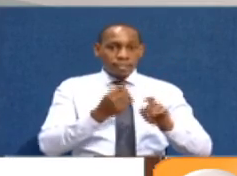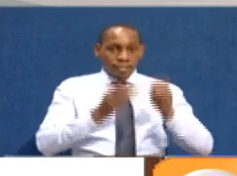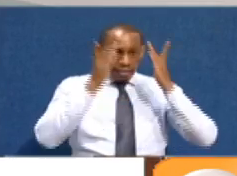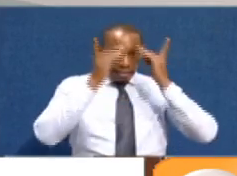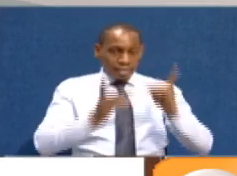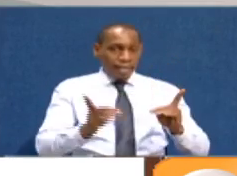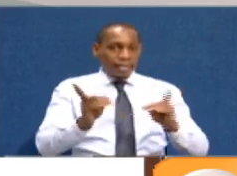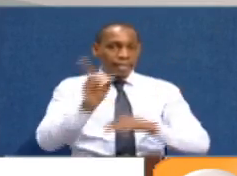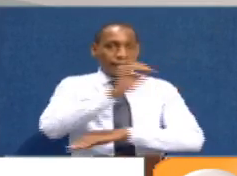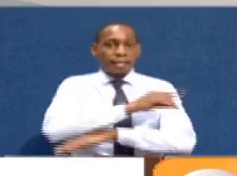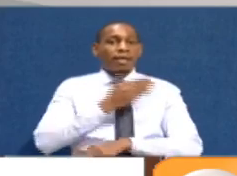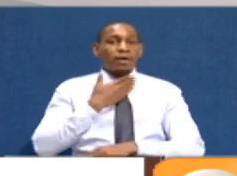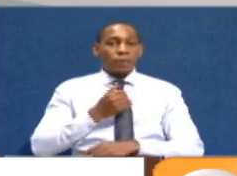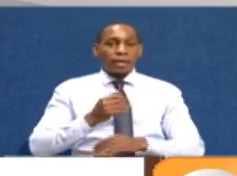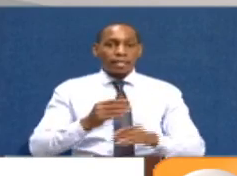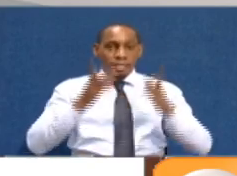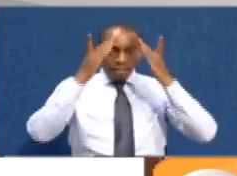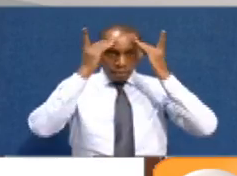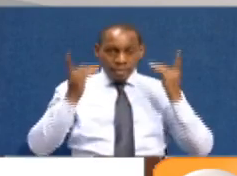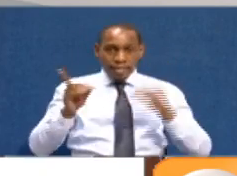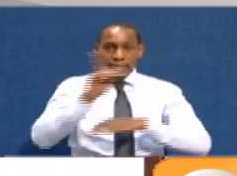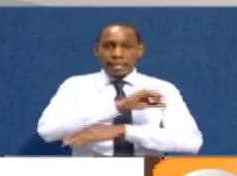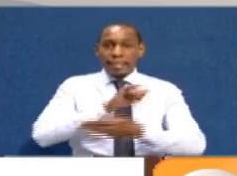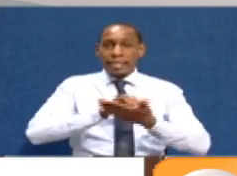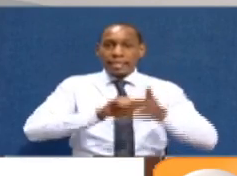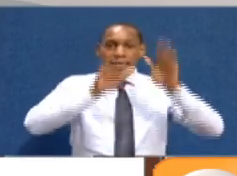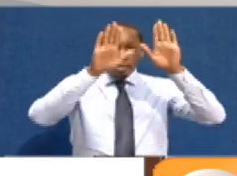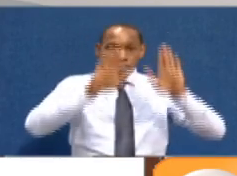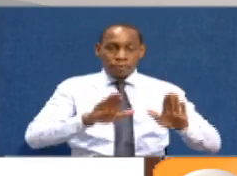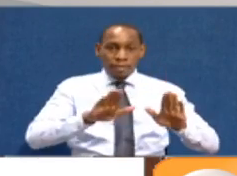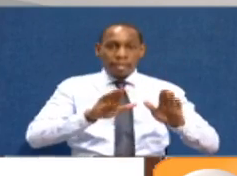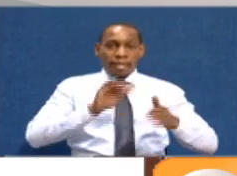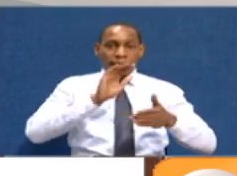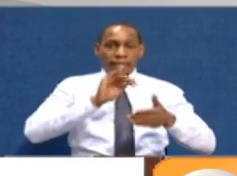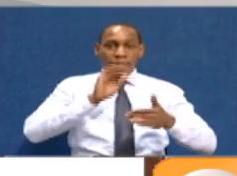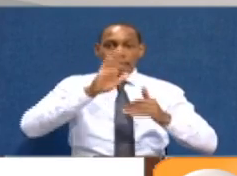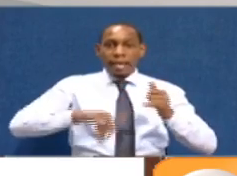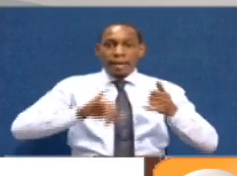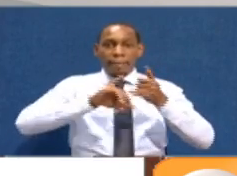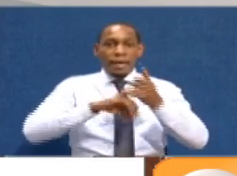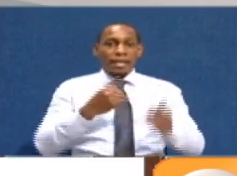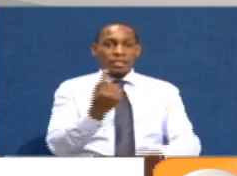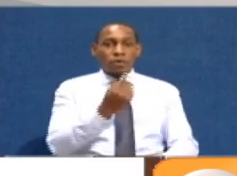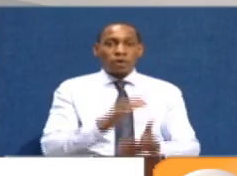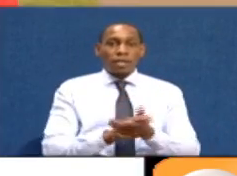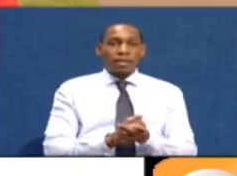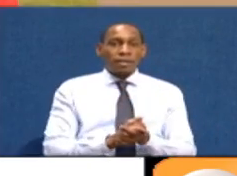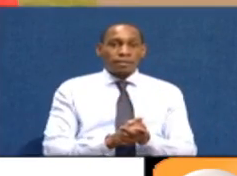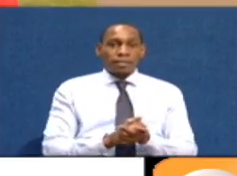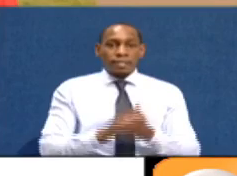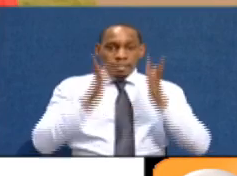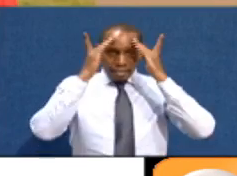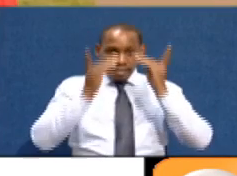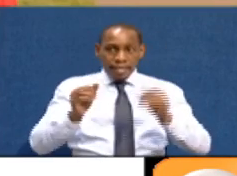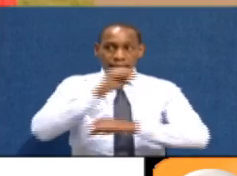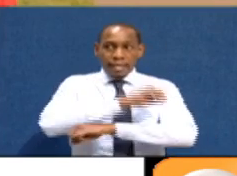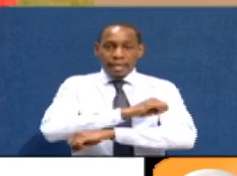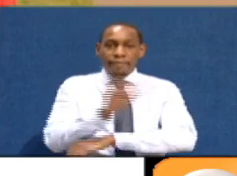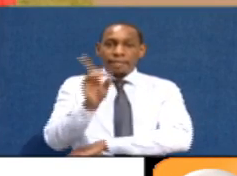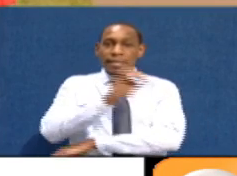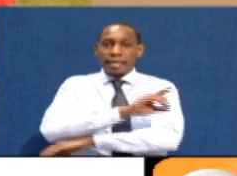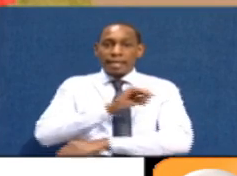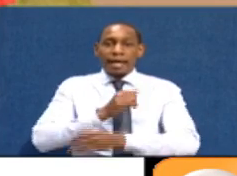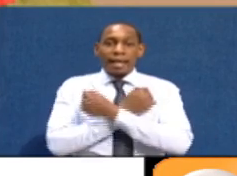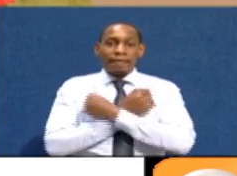date, and we wanted our wedding date to mean more than just us getting married. So we saw, okay, Loving Day, that was the